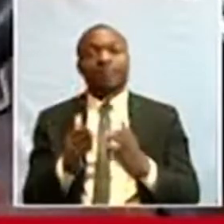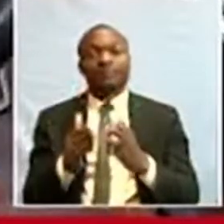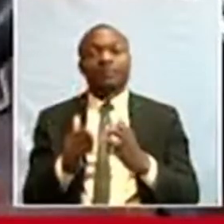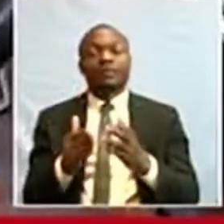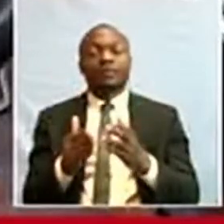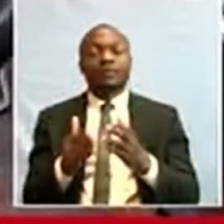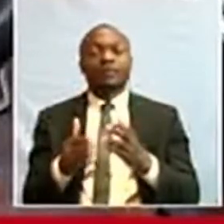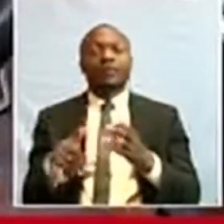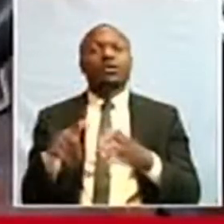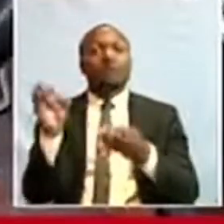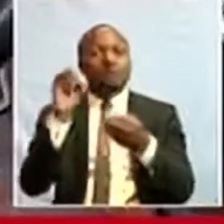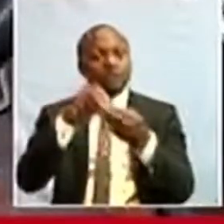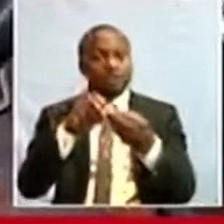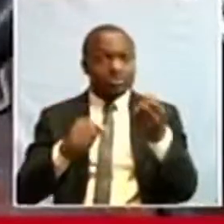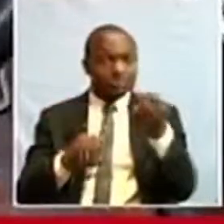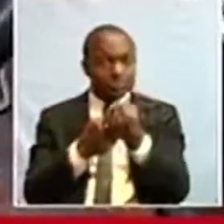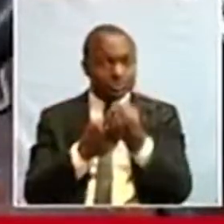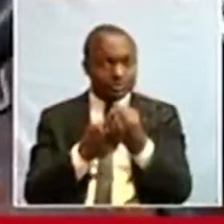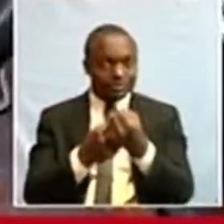Okay.